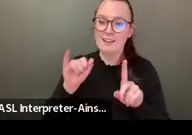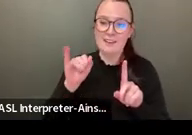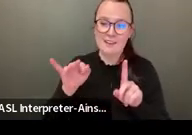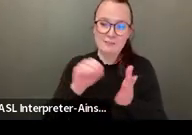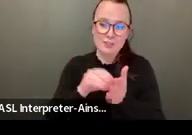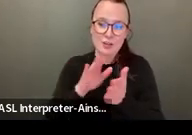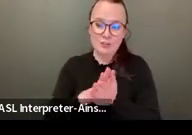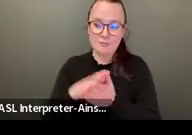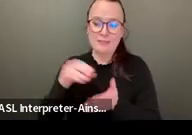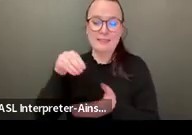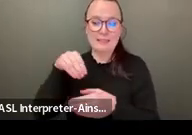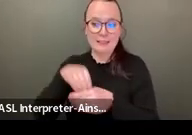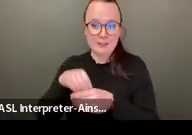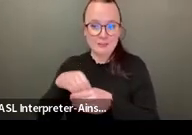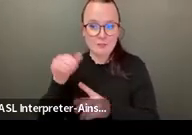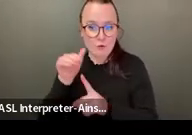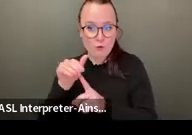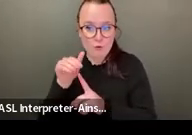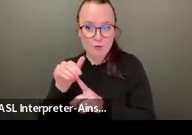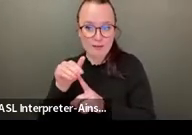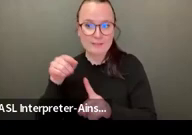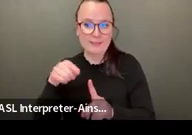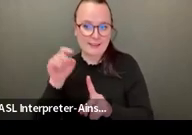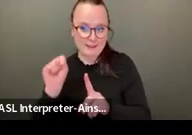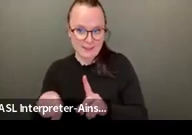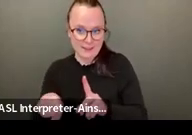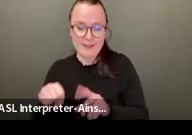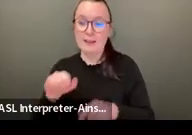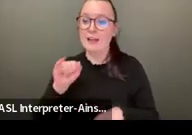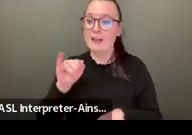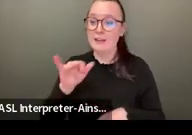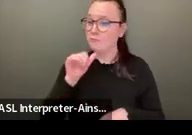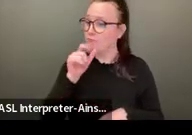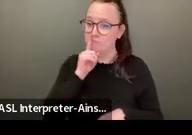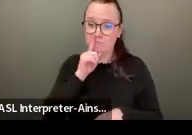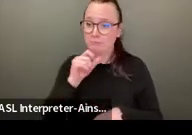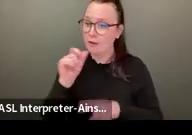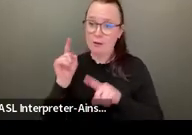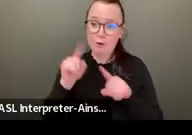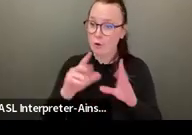that the parents did that, but they cannot do that if they are not at the meeting.